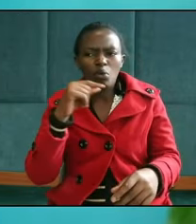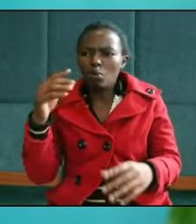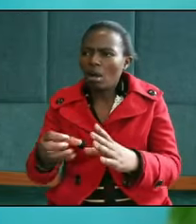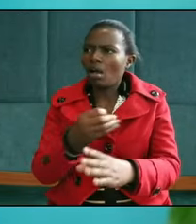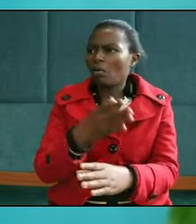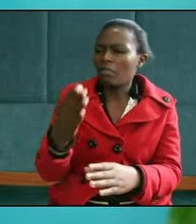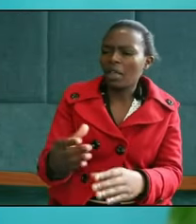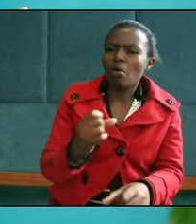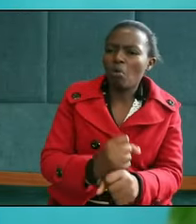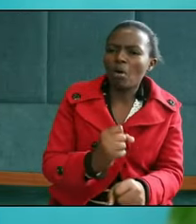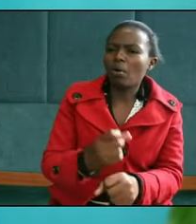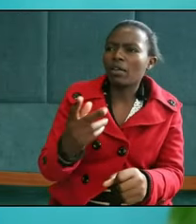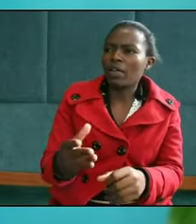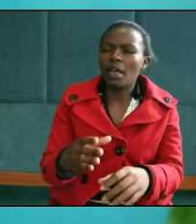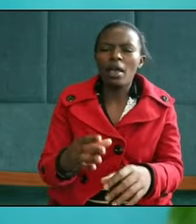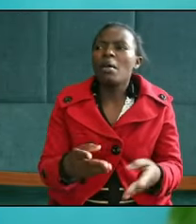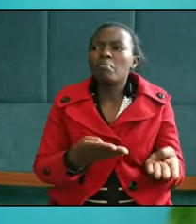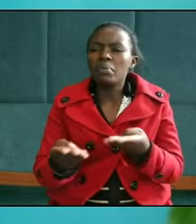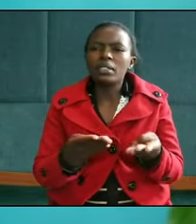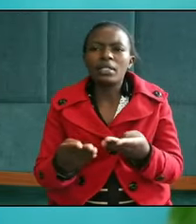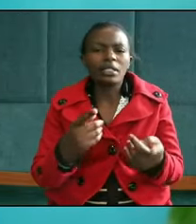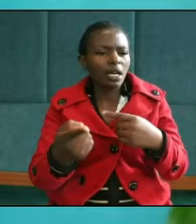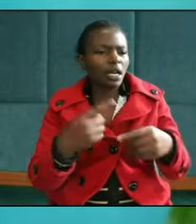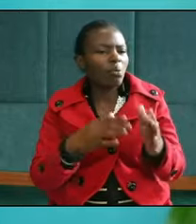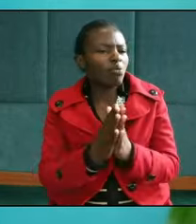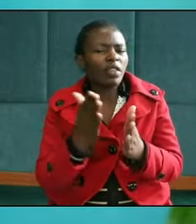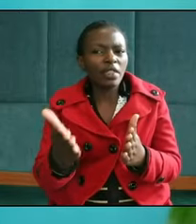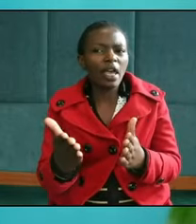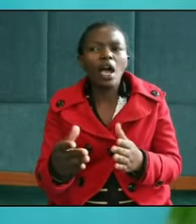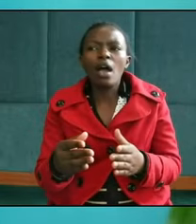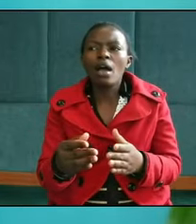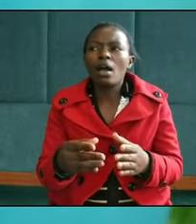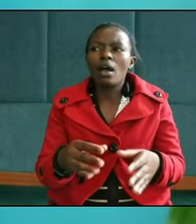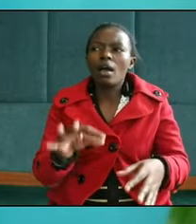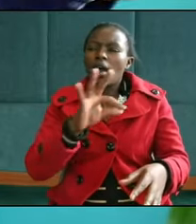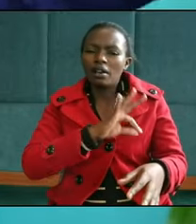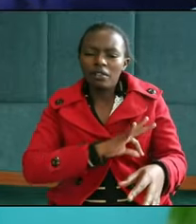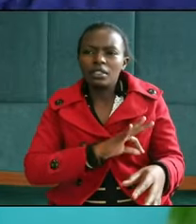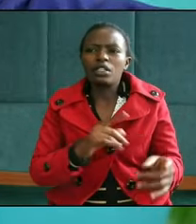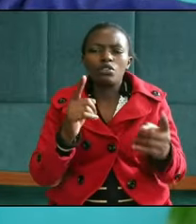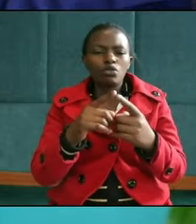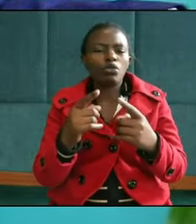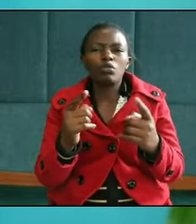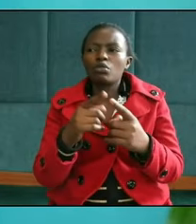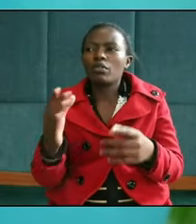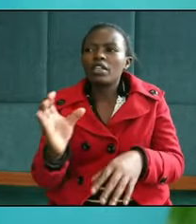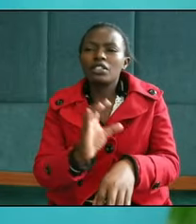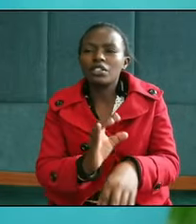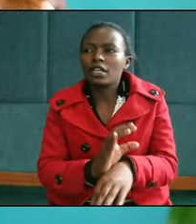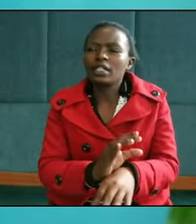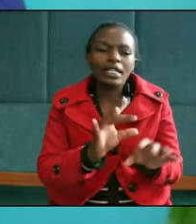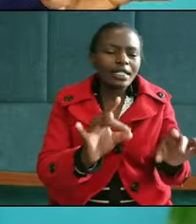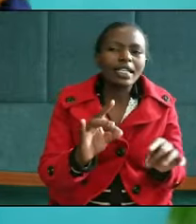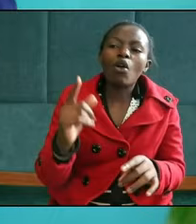calculate their profit, 10 shillings, 1 shilling, every morning, Sabbath morning, faithfully to the treasurer, they take 1